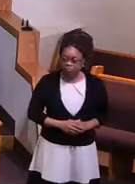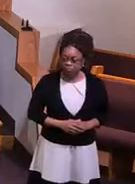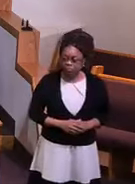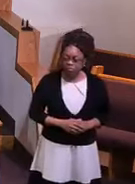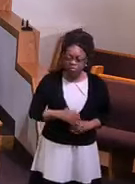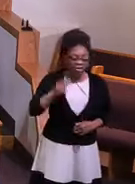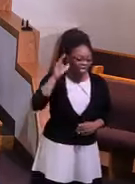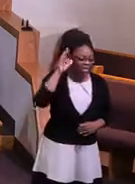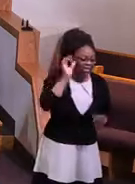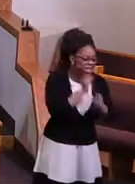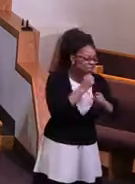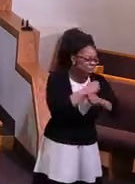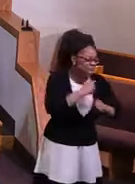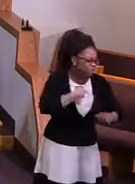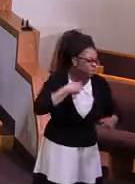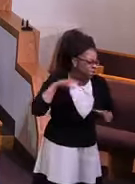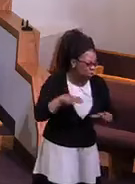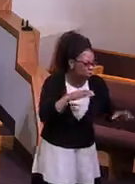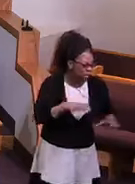The devil made me do it.